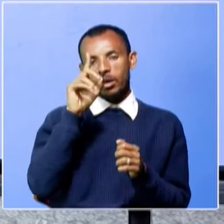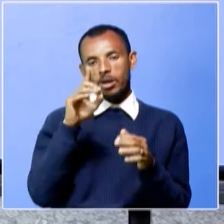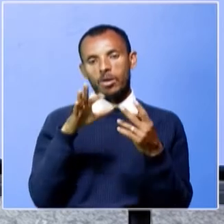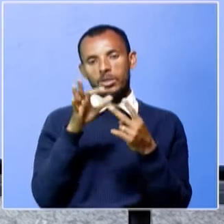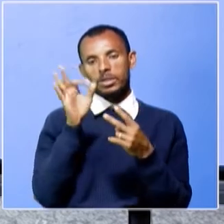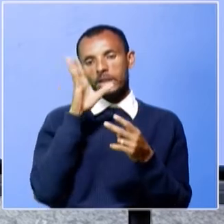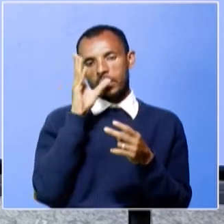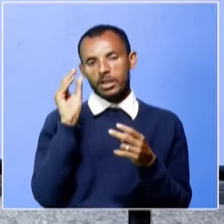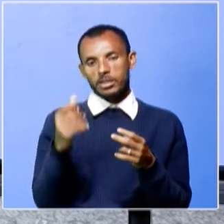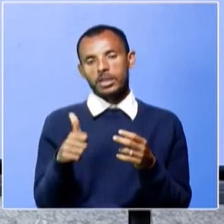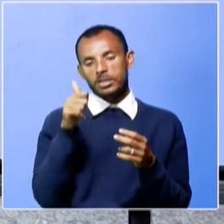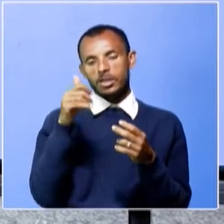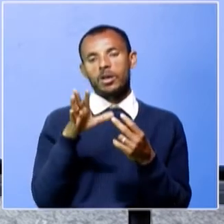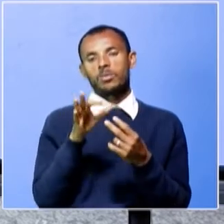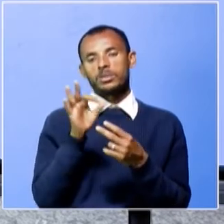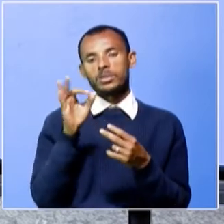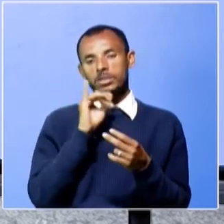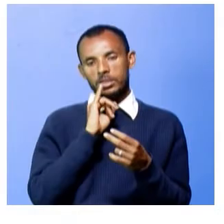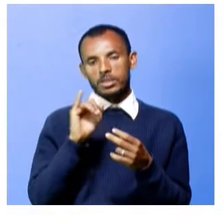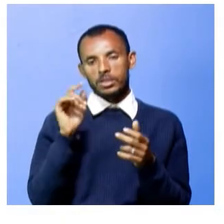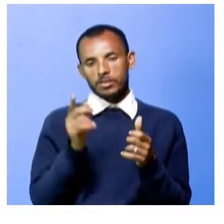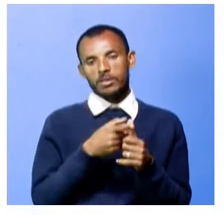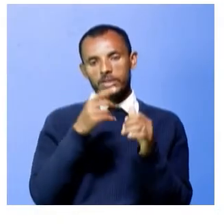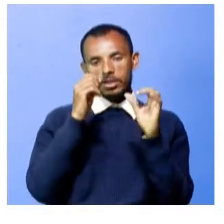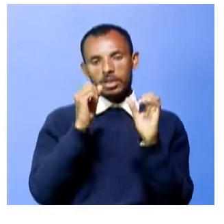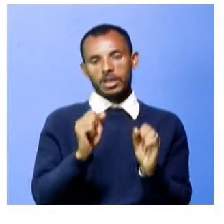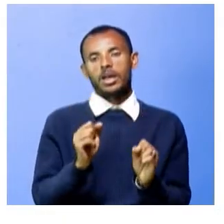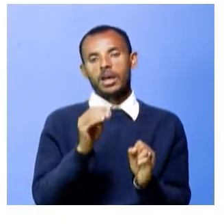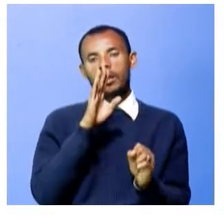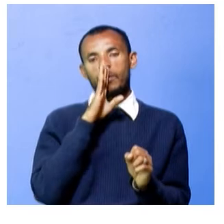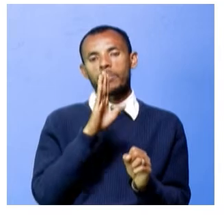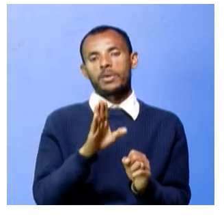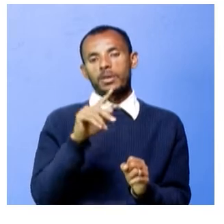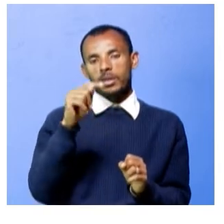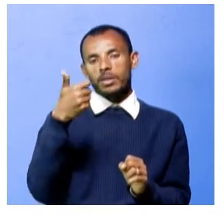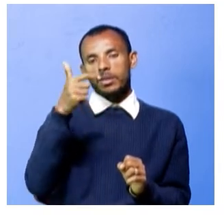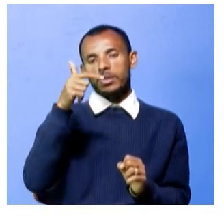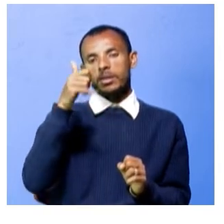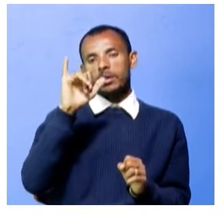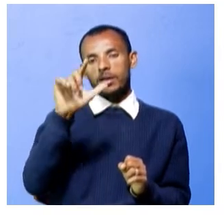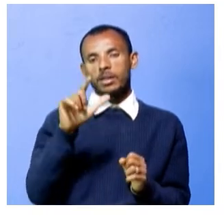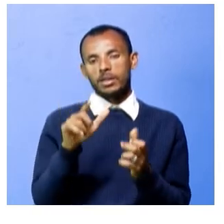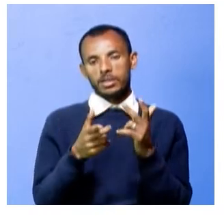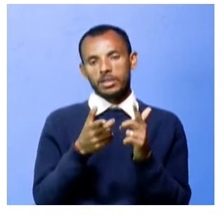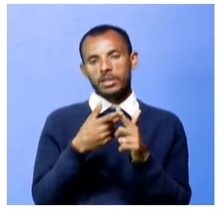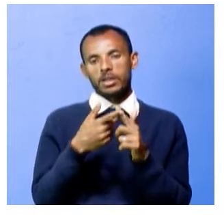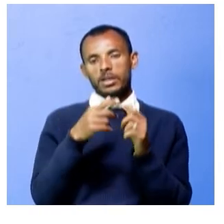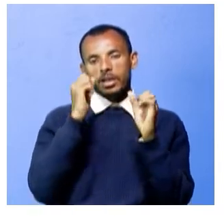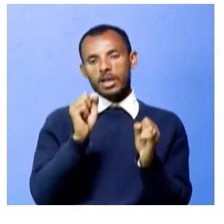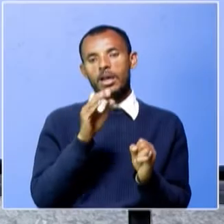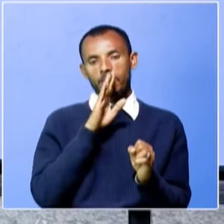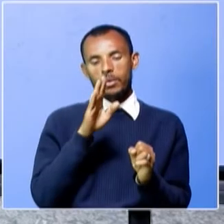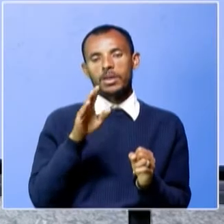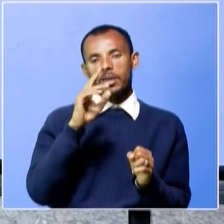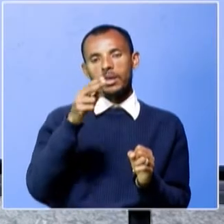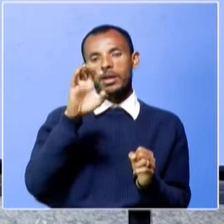option. The other option, the first can be tail, the second can be head. Can you